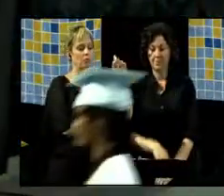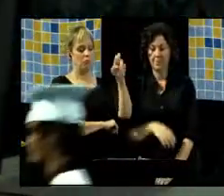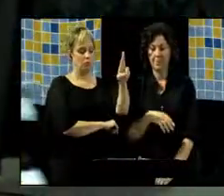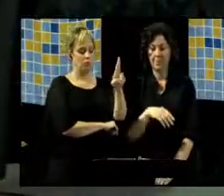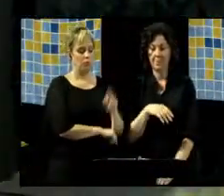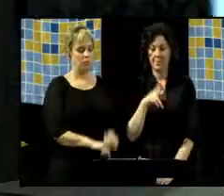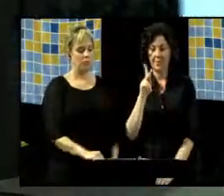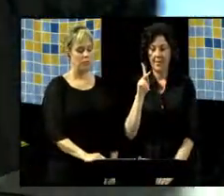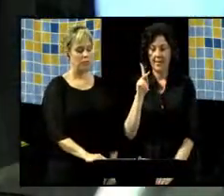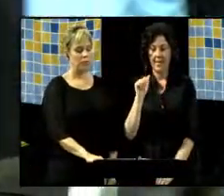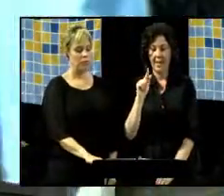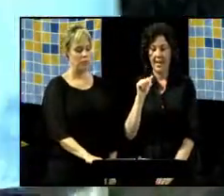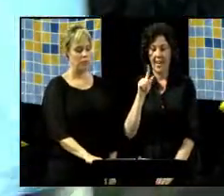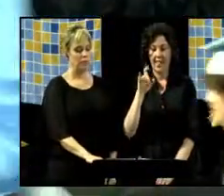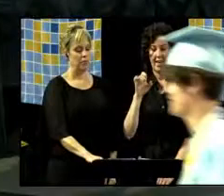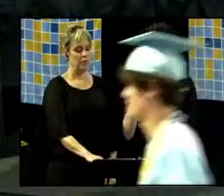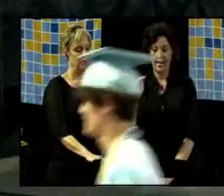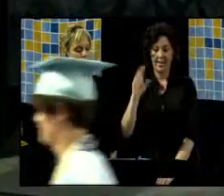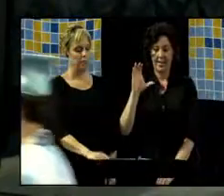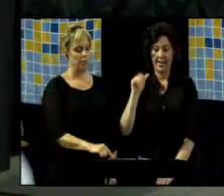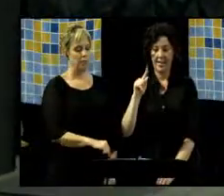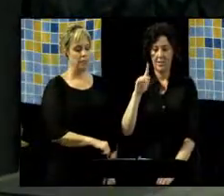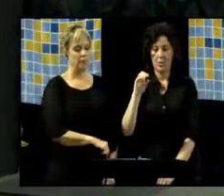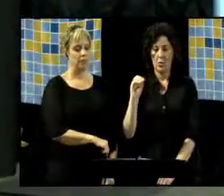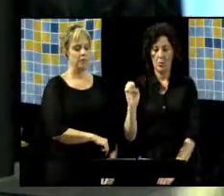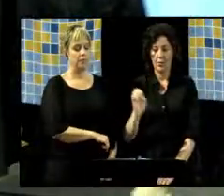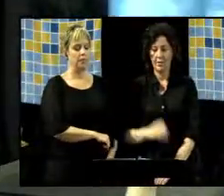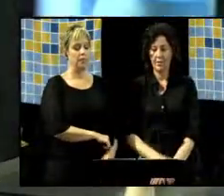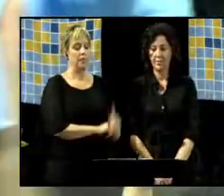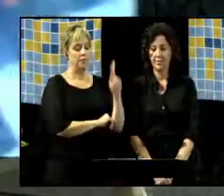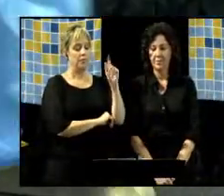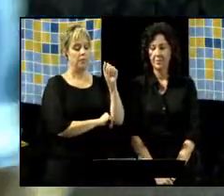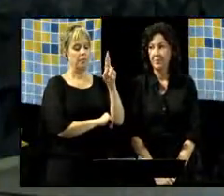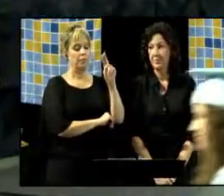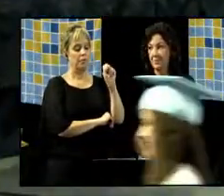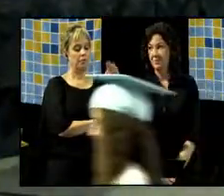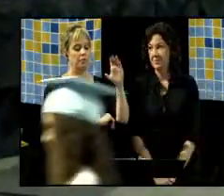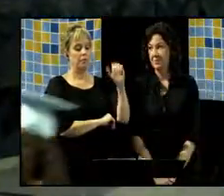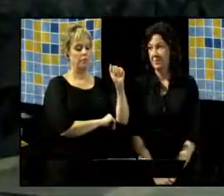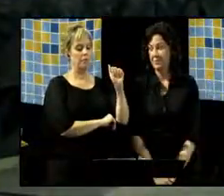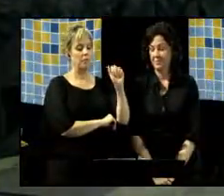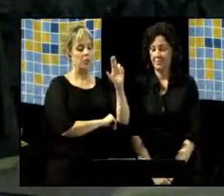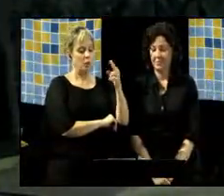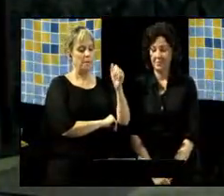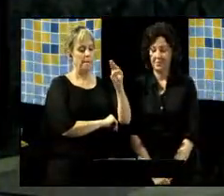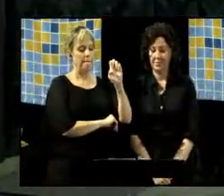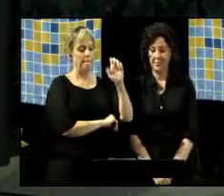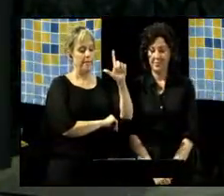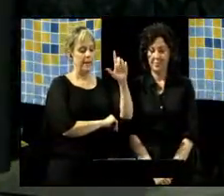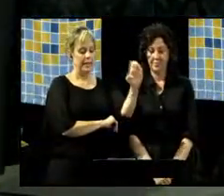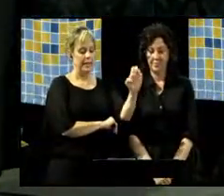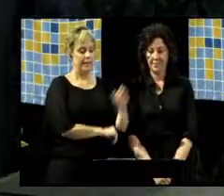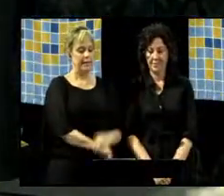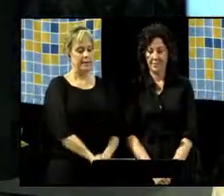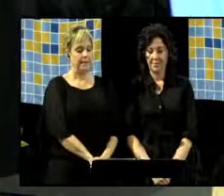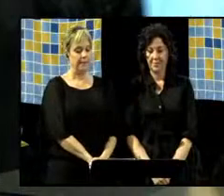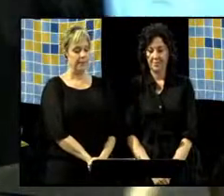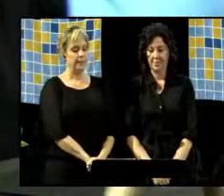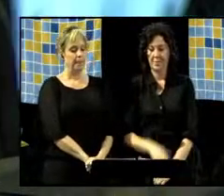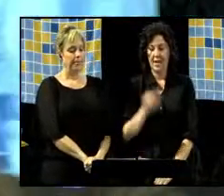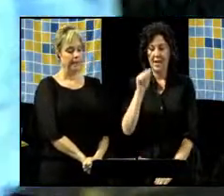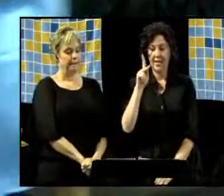Caitlin Beth Cato, Karen Elizabeth Shambly, Akima Kayana Chandler,